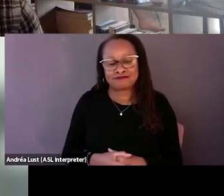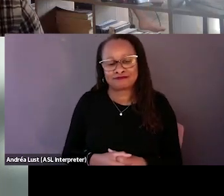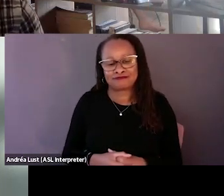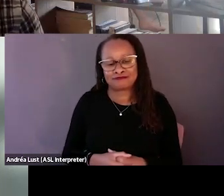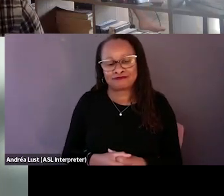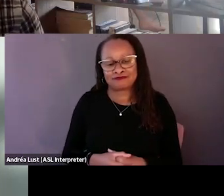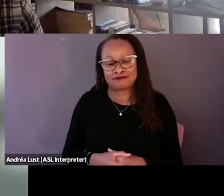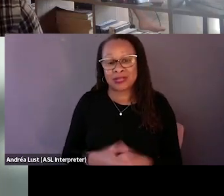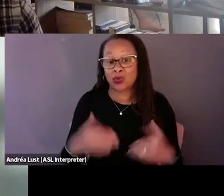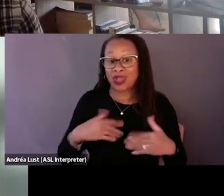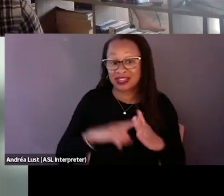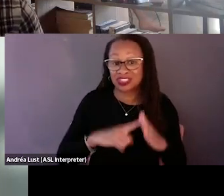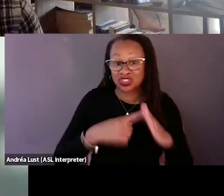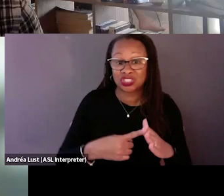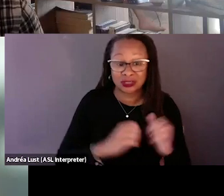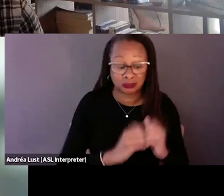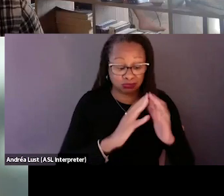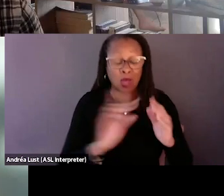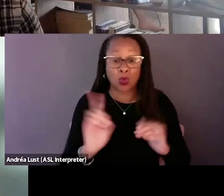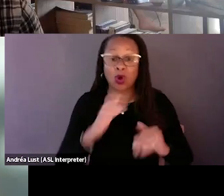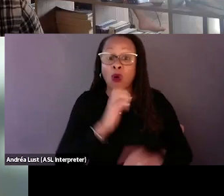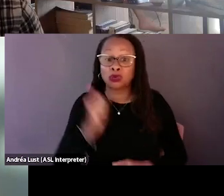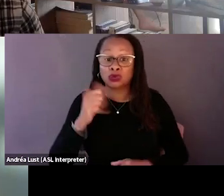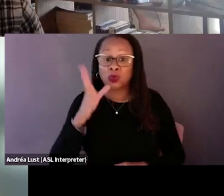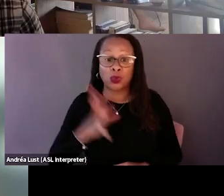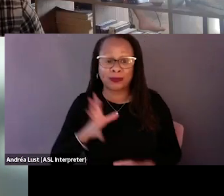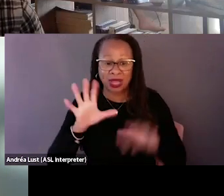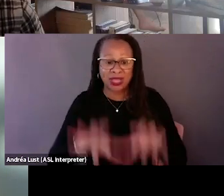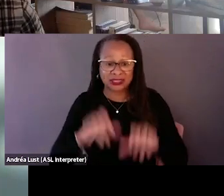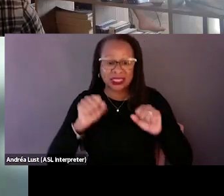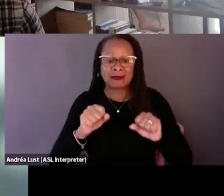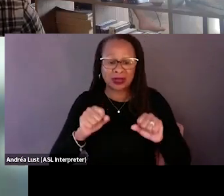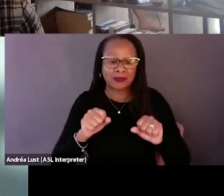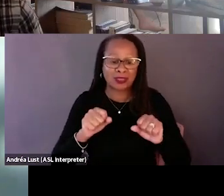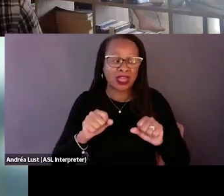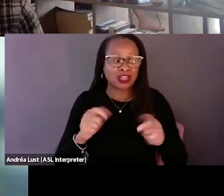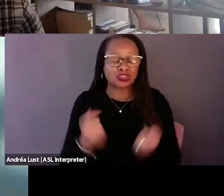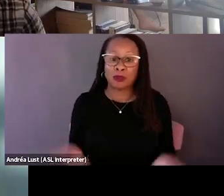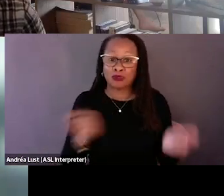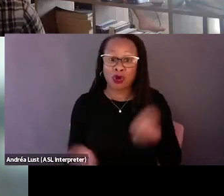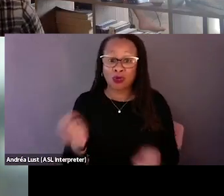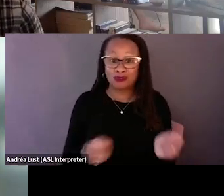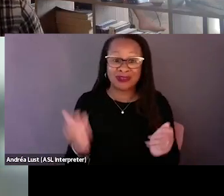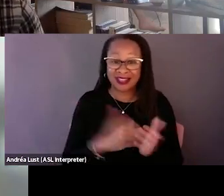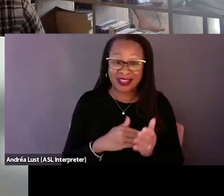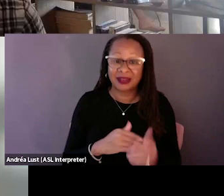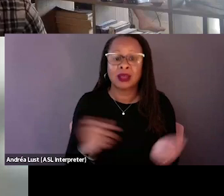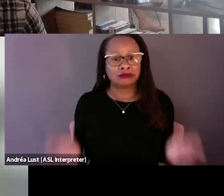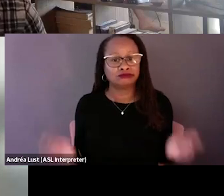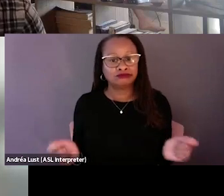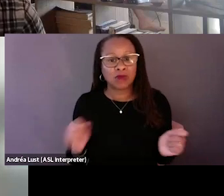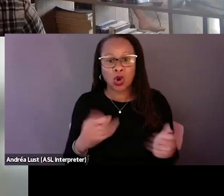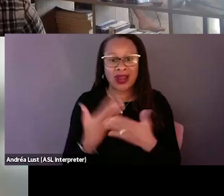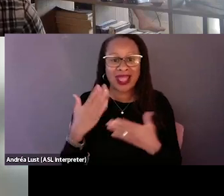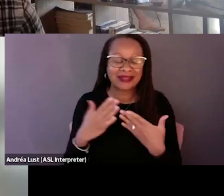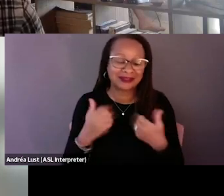are initiatives where older women are taking up the rope again or playing hand games, but also the full